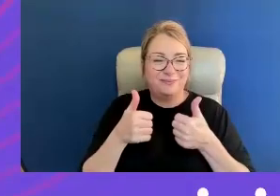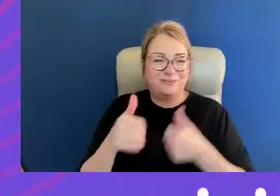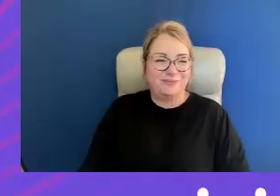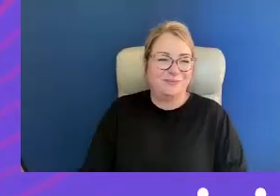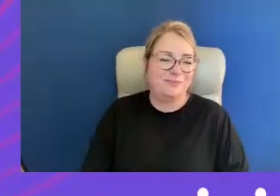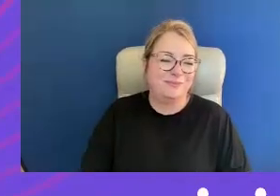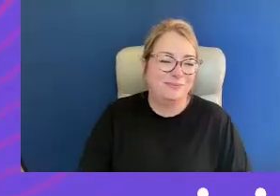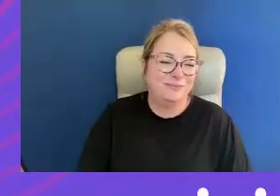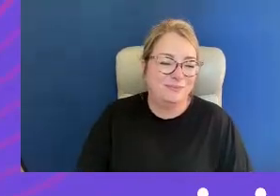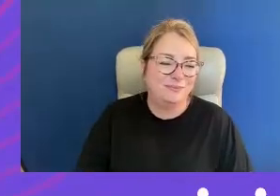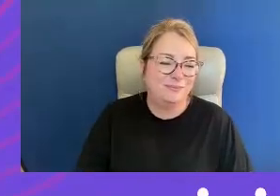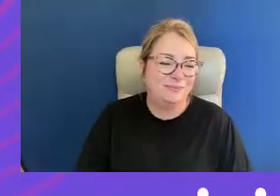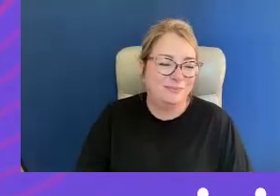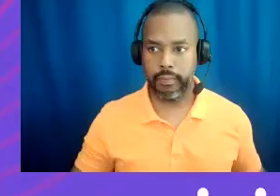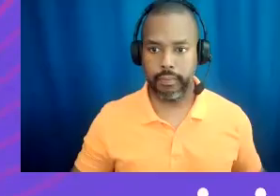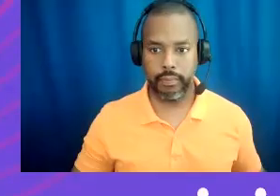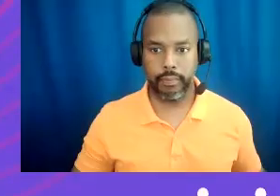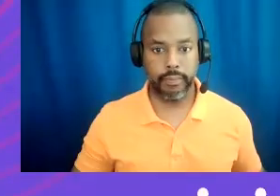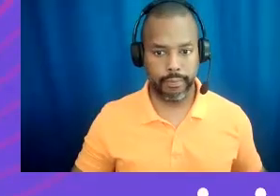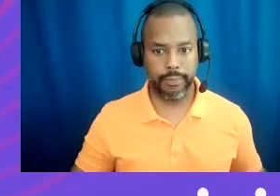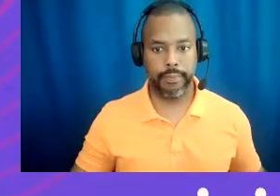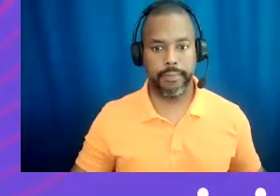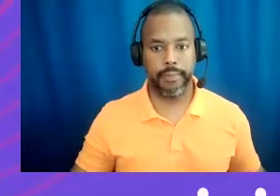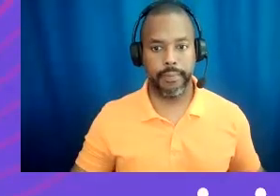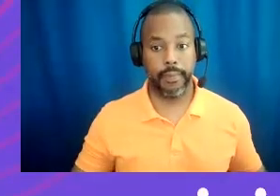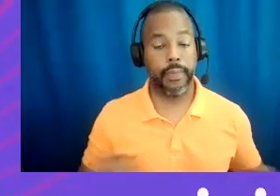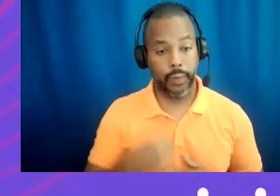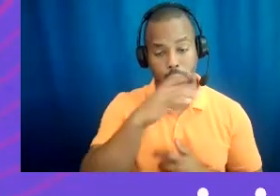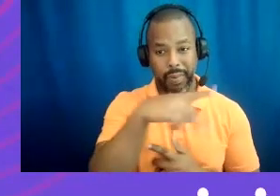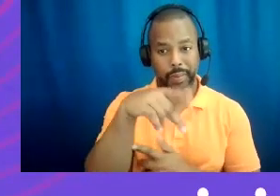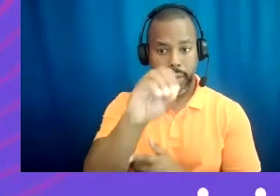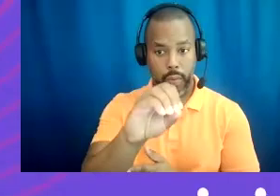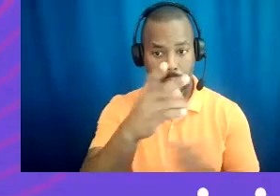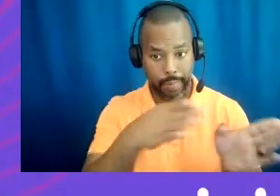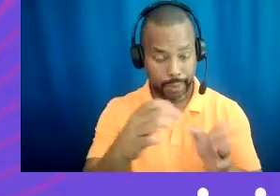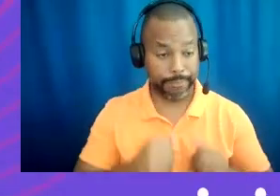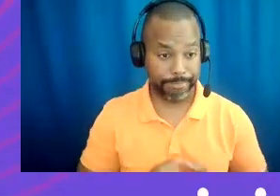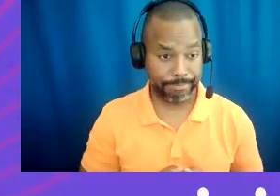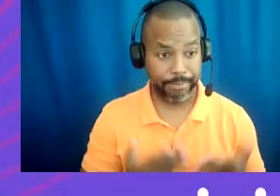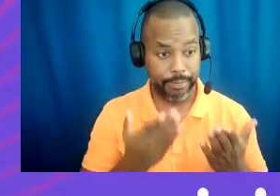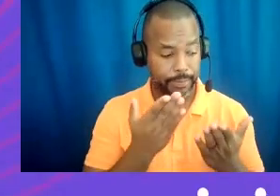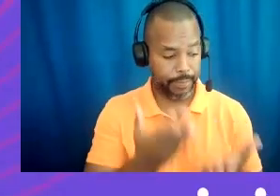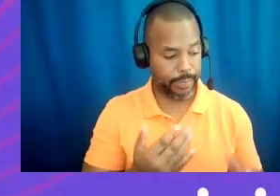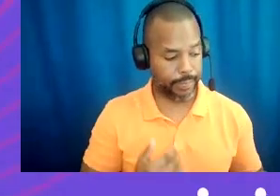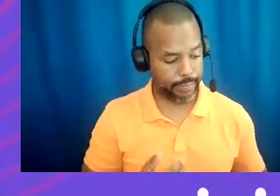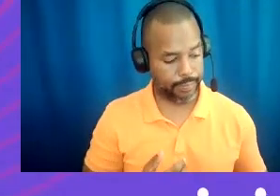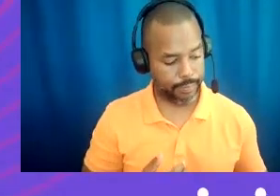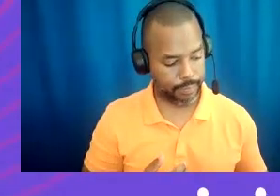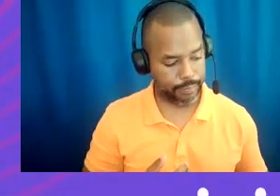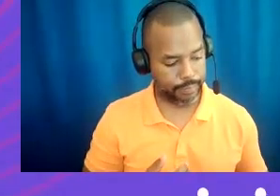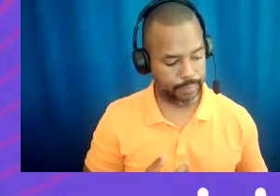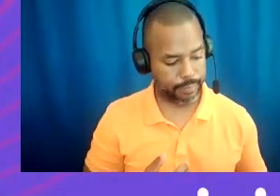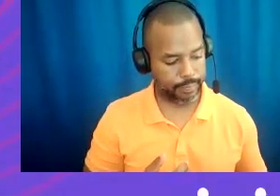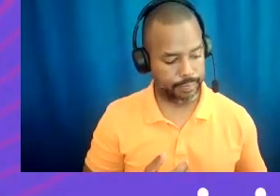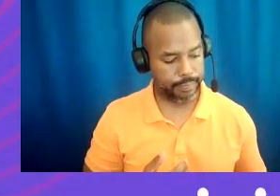Lantern Cancer Care for members on the PPO plans. So this is a cancer, excuse me, this